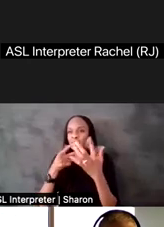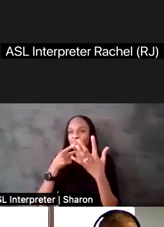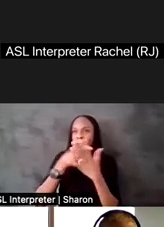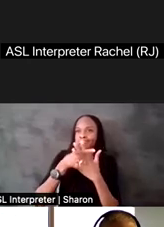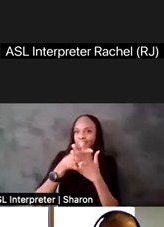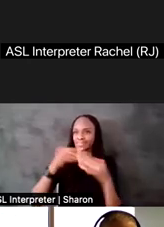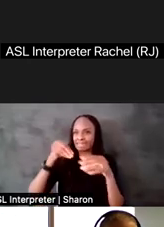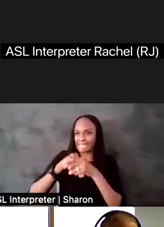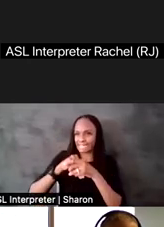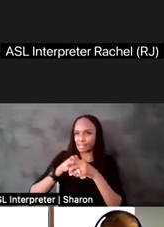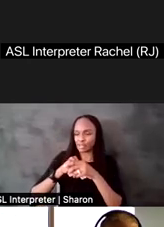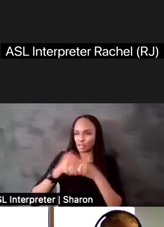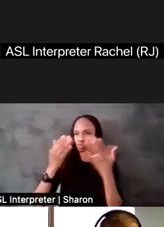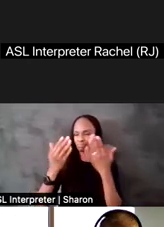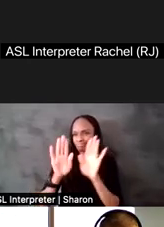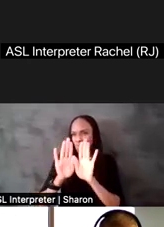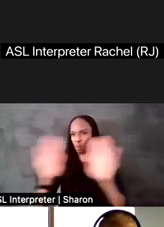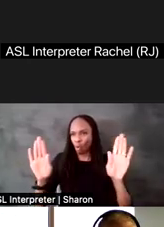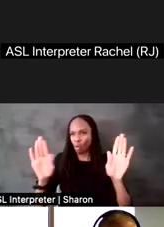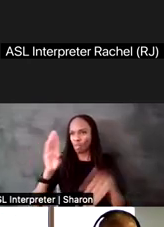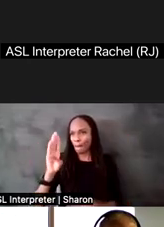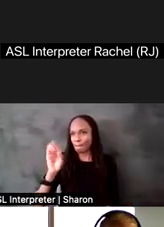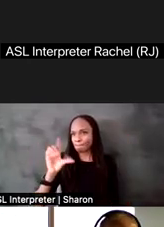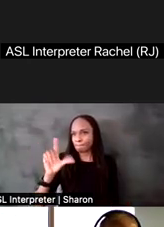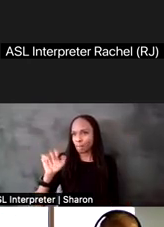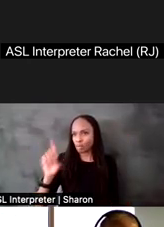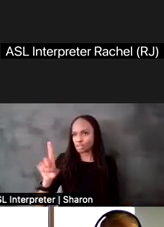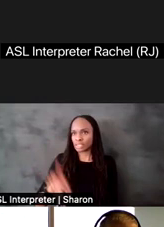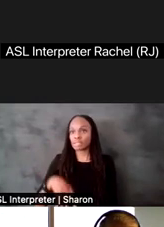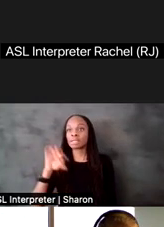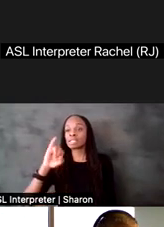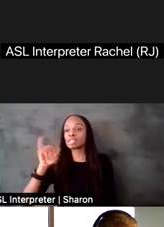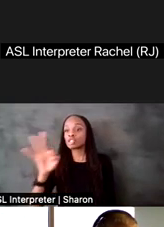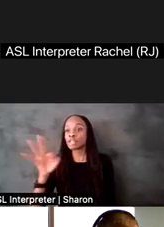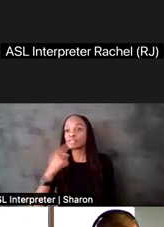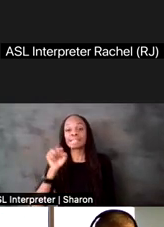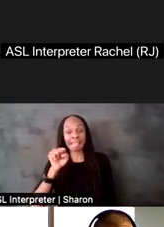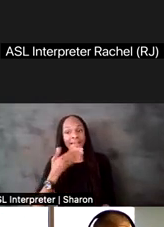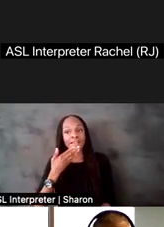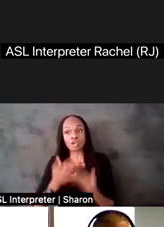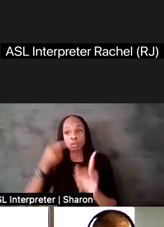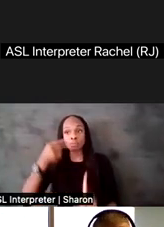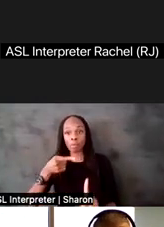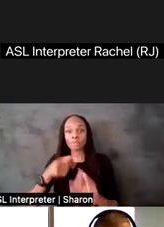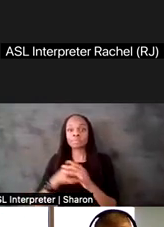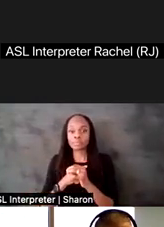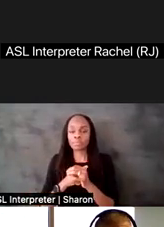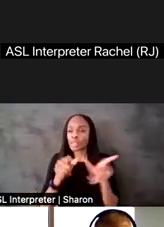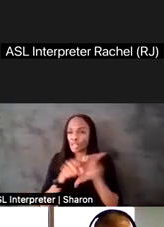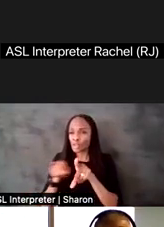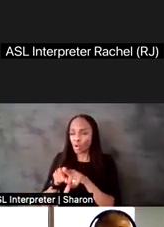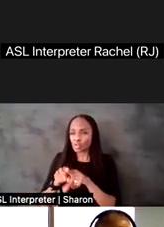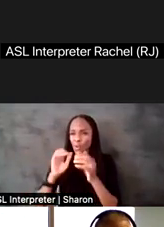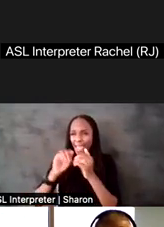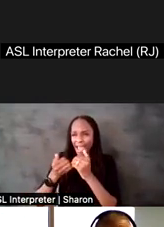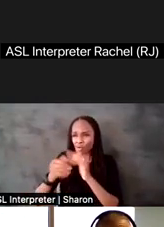where possible. Really, And it's a good point. And inquire at the hardware store on how to find little small cheap tools